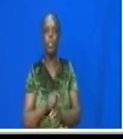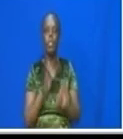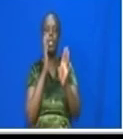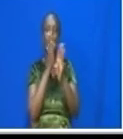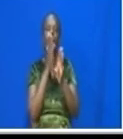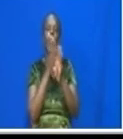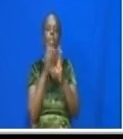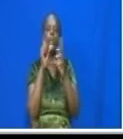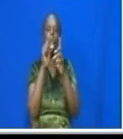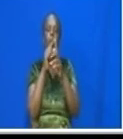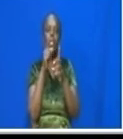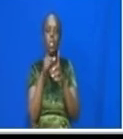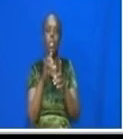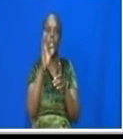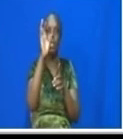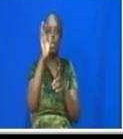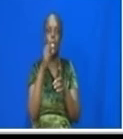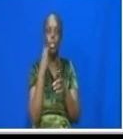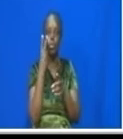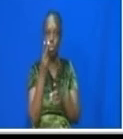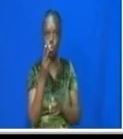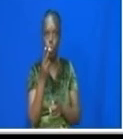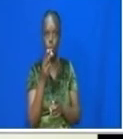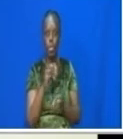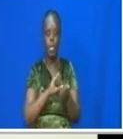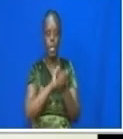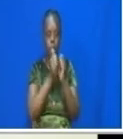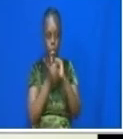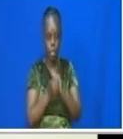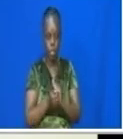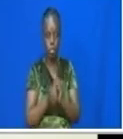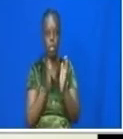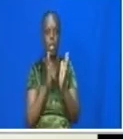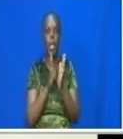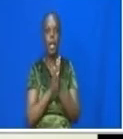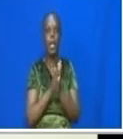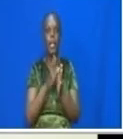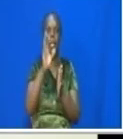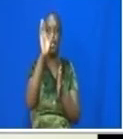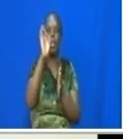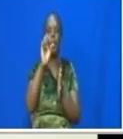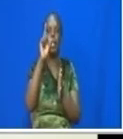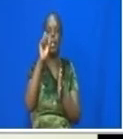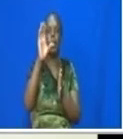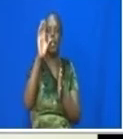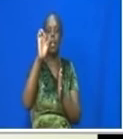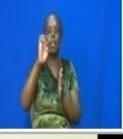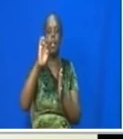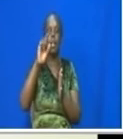key words. So the key words in this question is, there are two. Adaptation